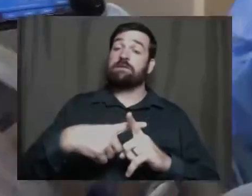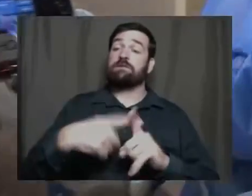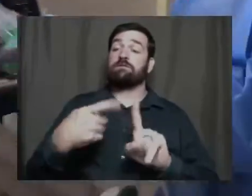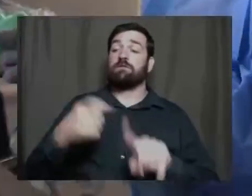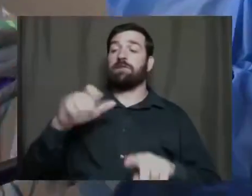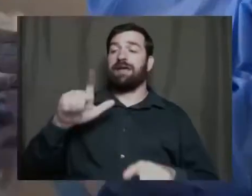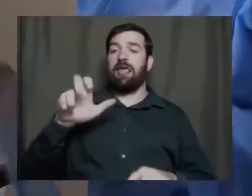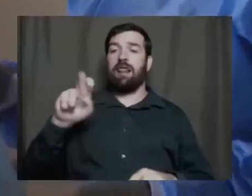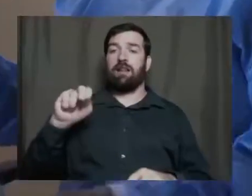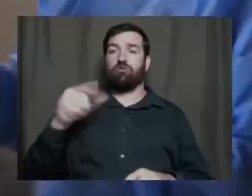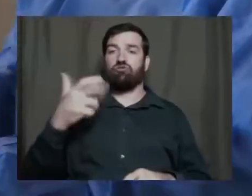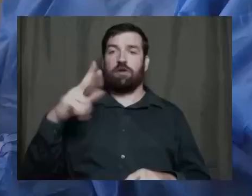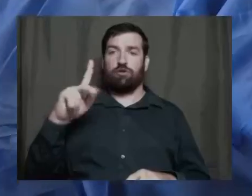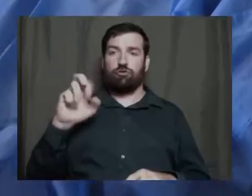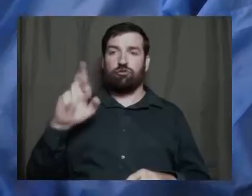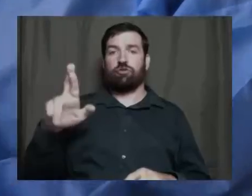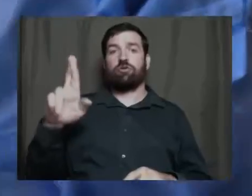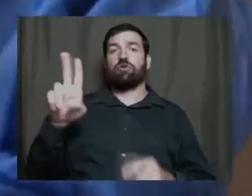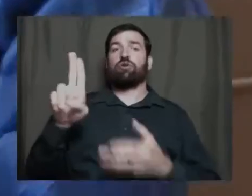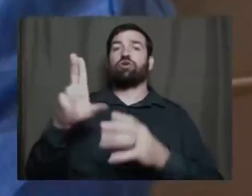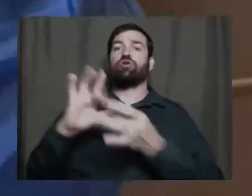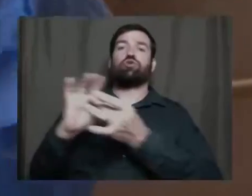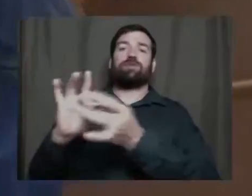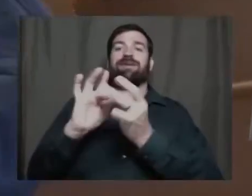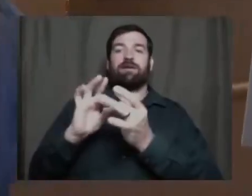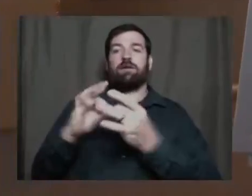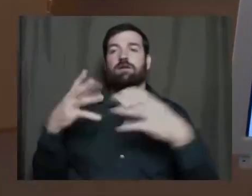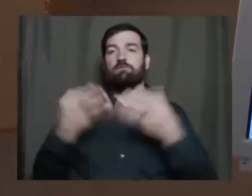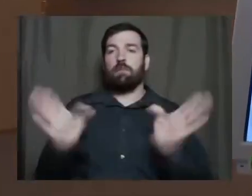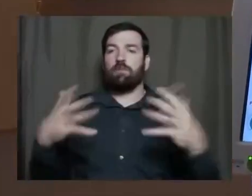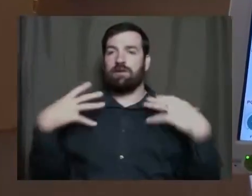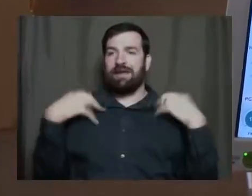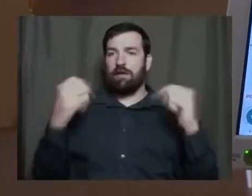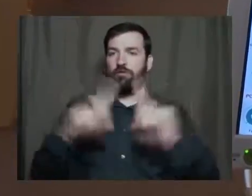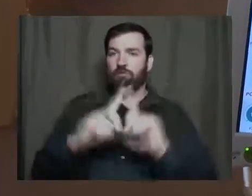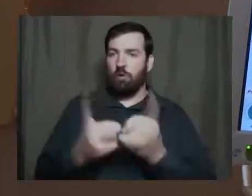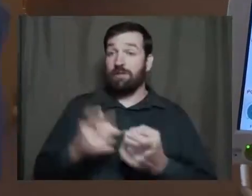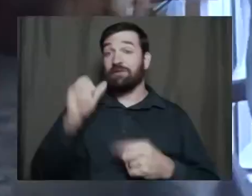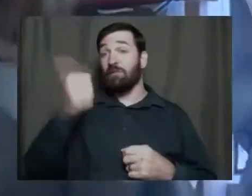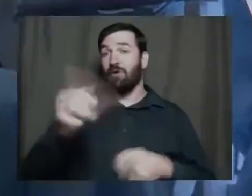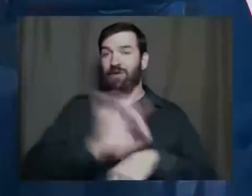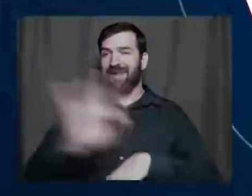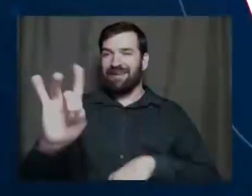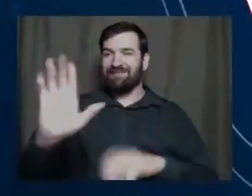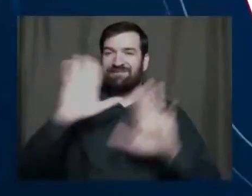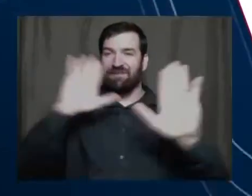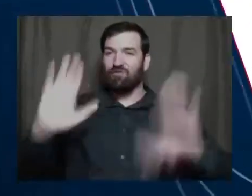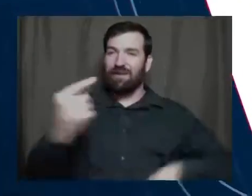United Government Public Health Department. That is tomorrow at 8 a.m. So we will see you then. Have a great day.